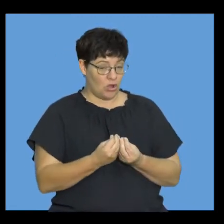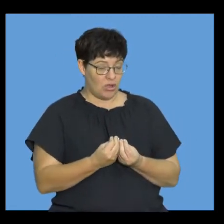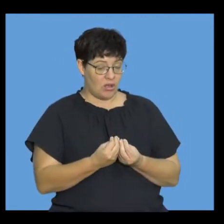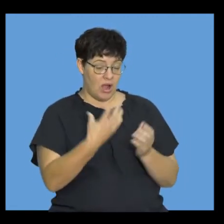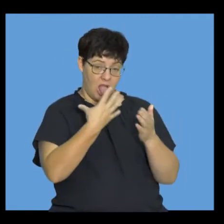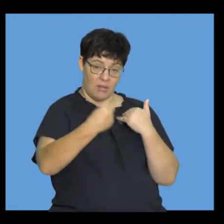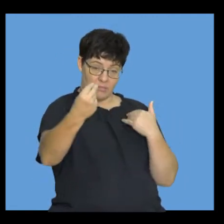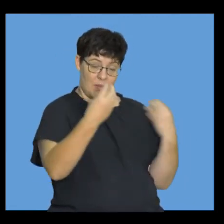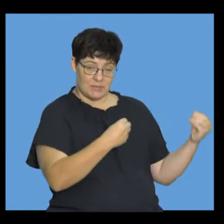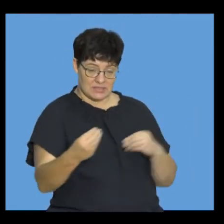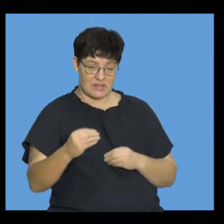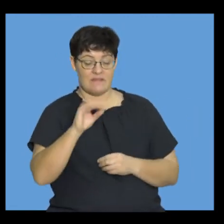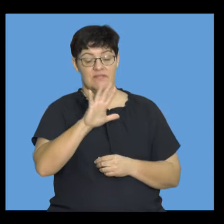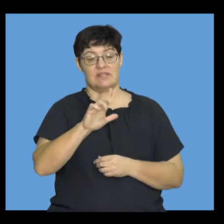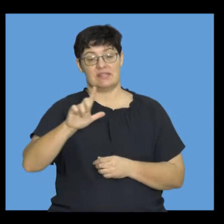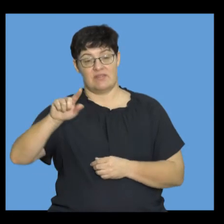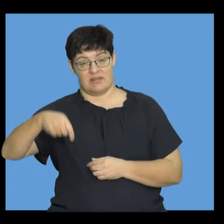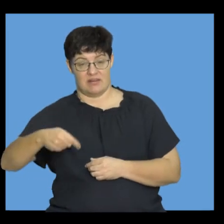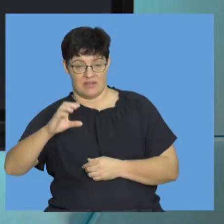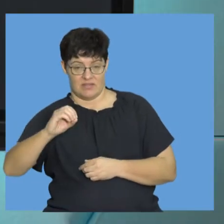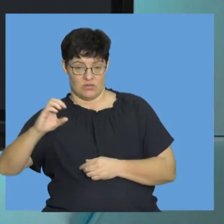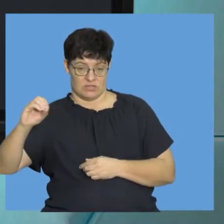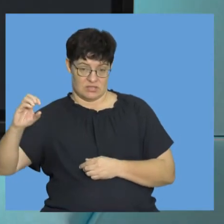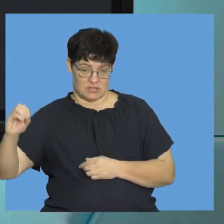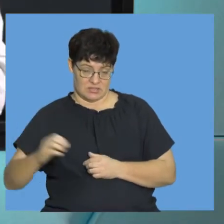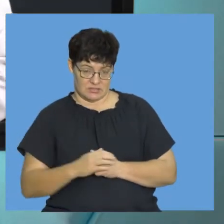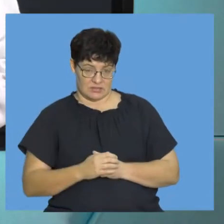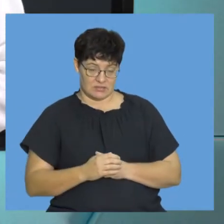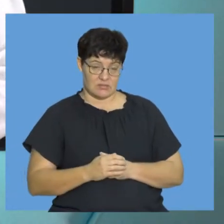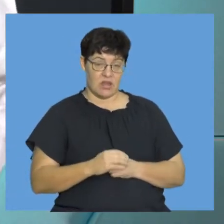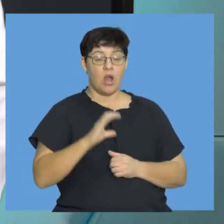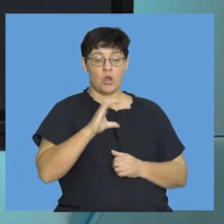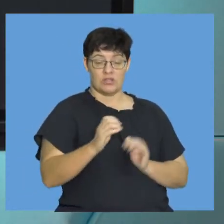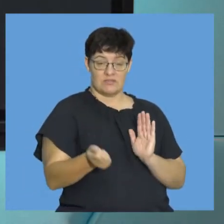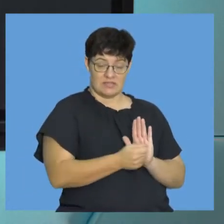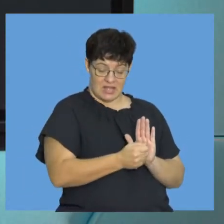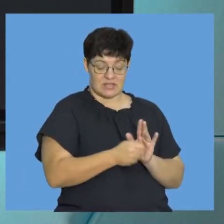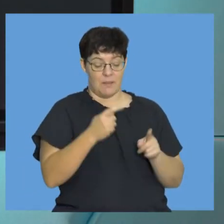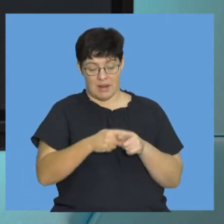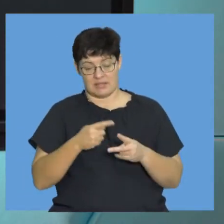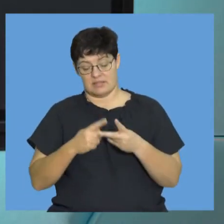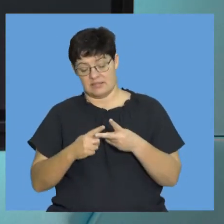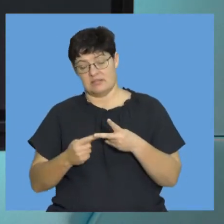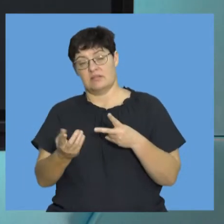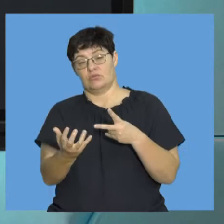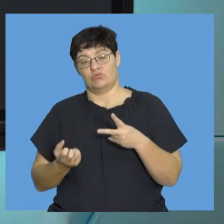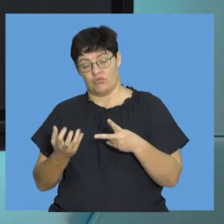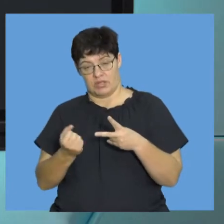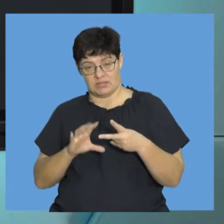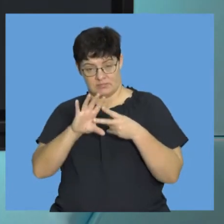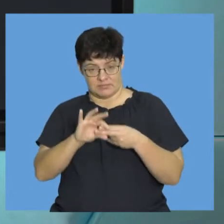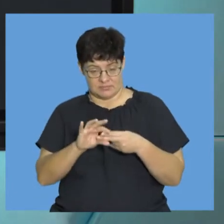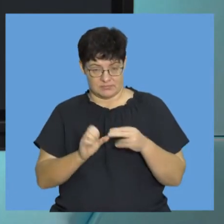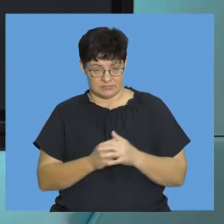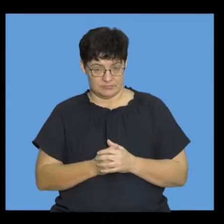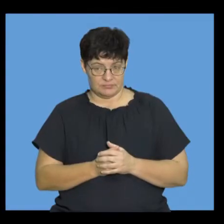is 57,000. It's the cost of sales plus the drawings. Therefore, when I do my calculation,